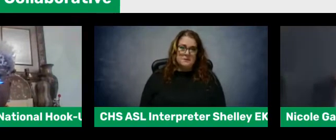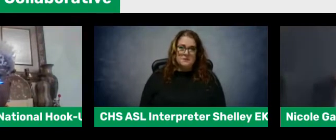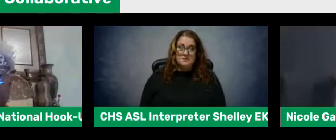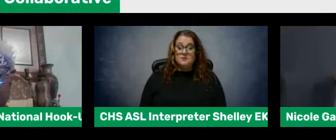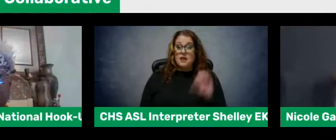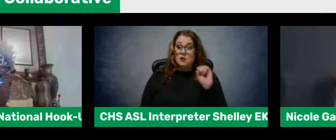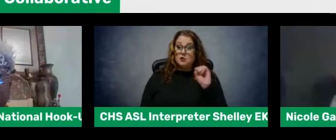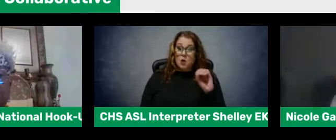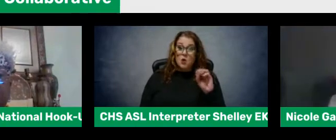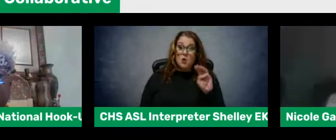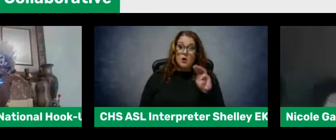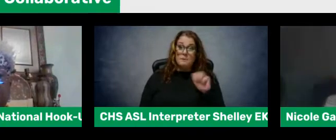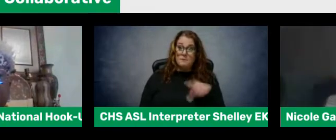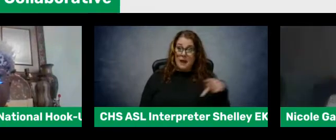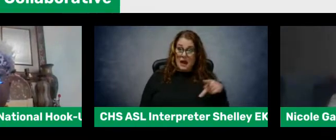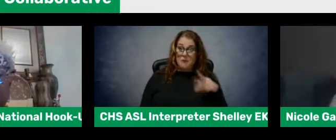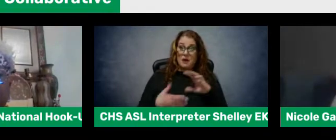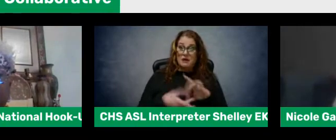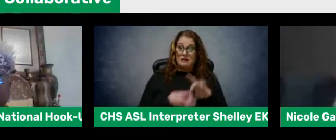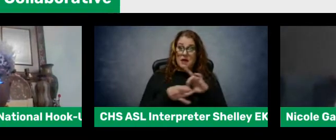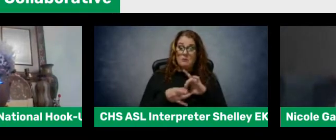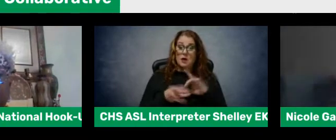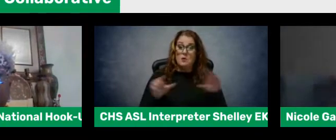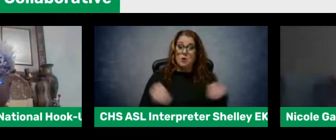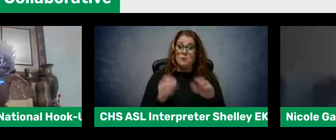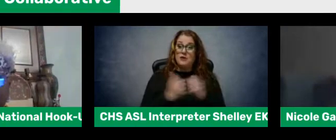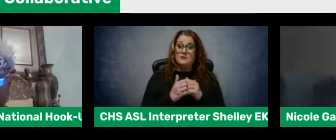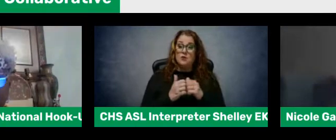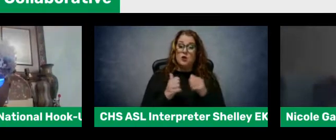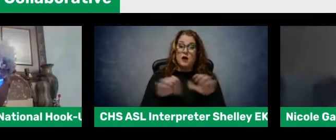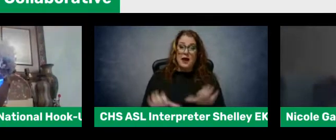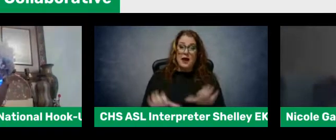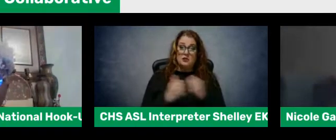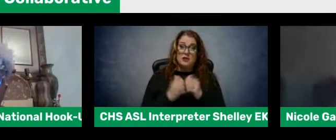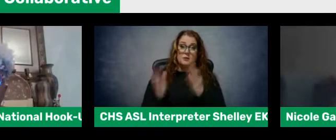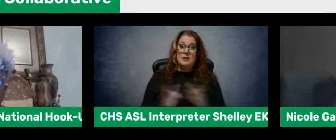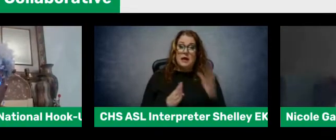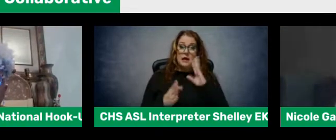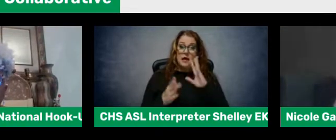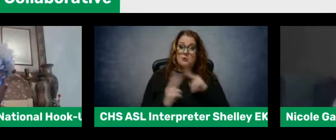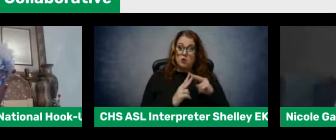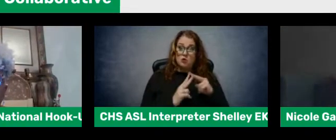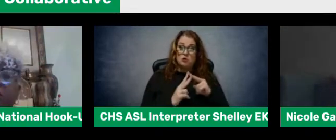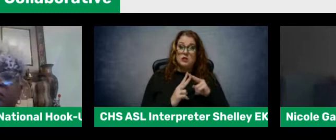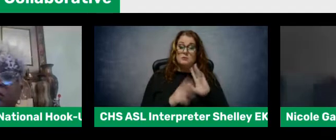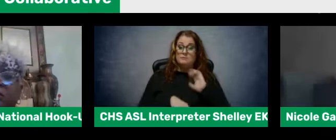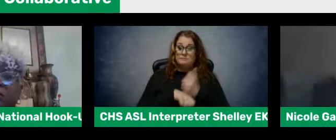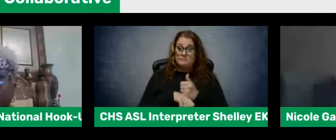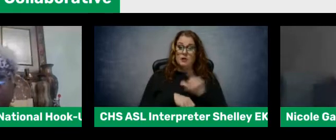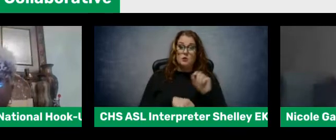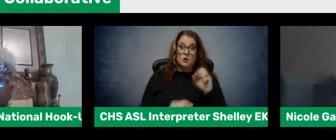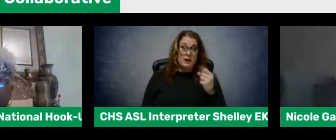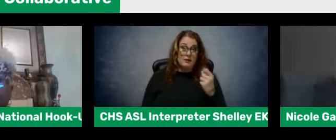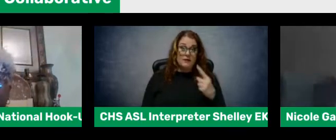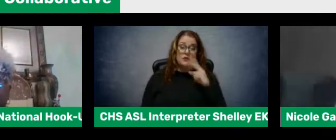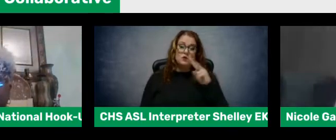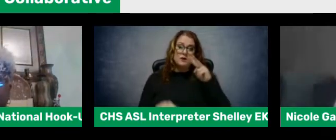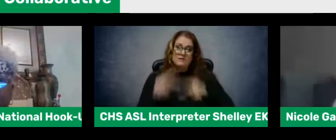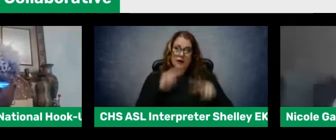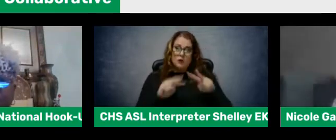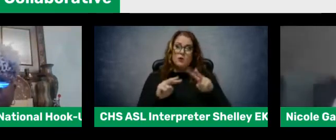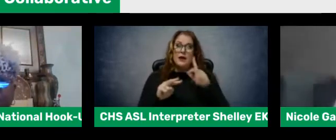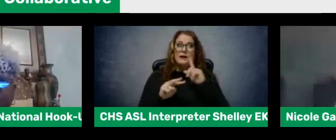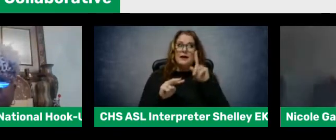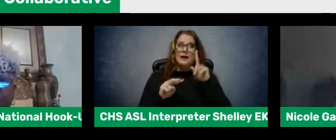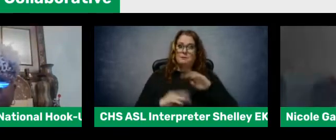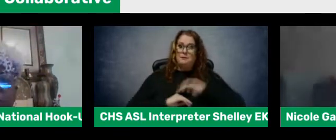So the MAP Collaborative, Mobilizing for Action Through Planning and Partnership, was instated in 2011 and meet community needs